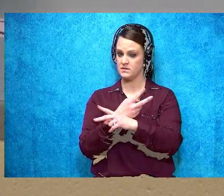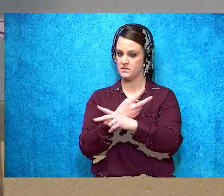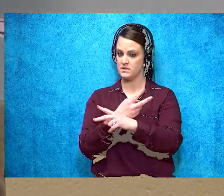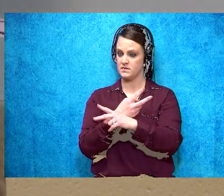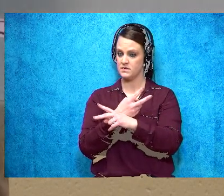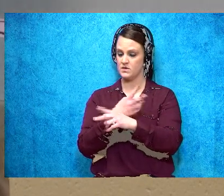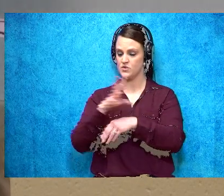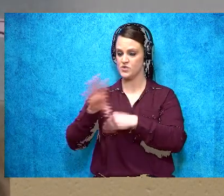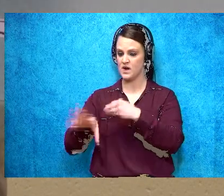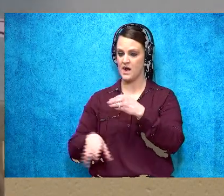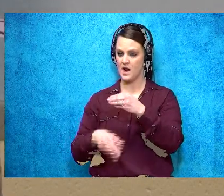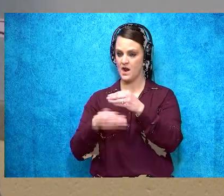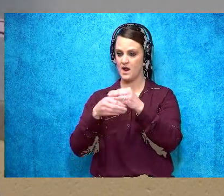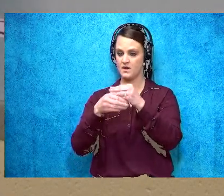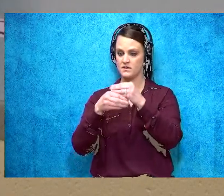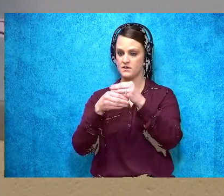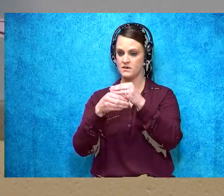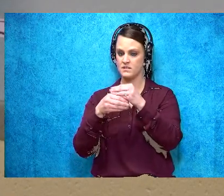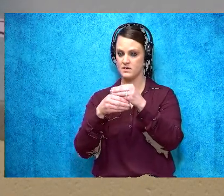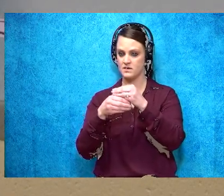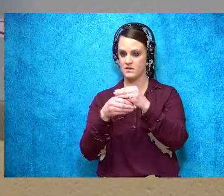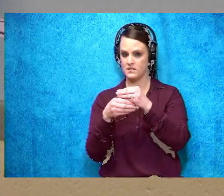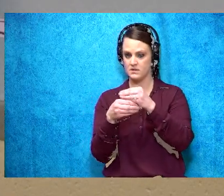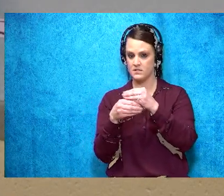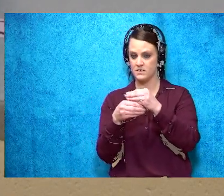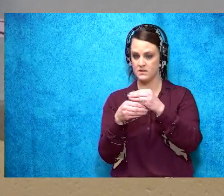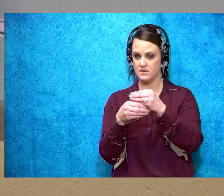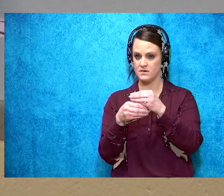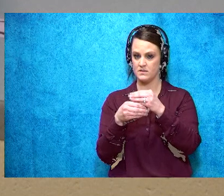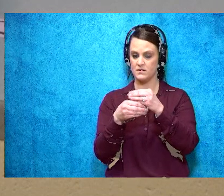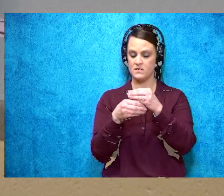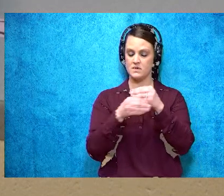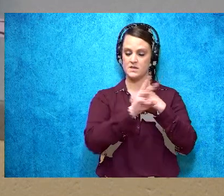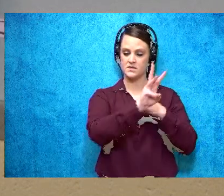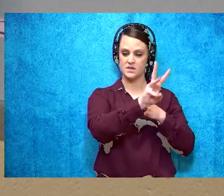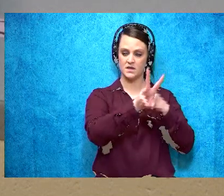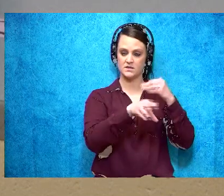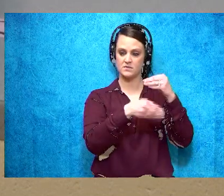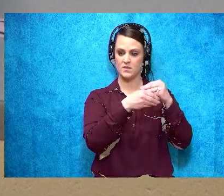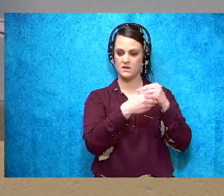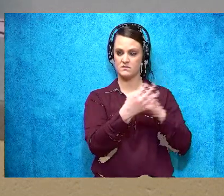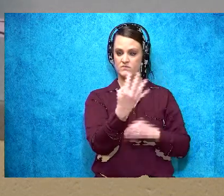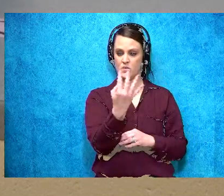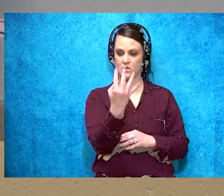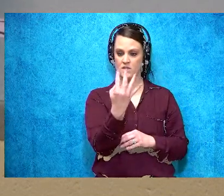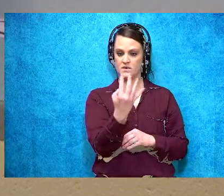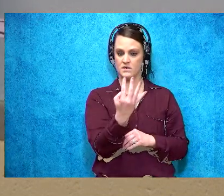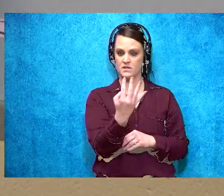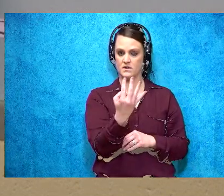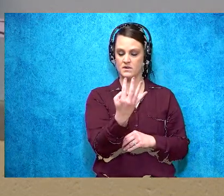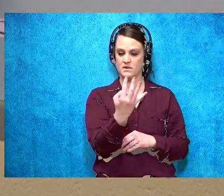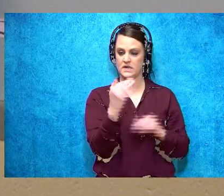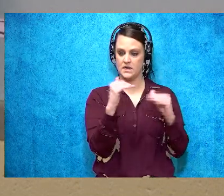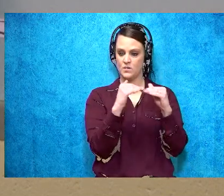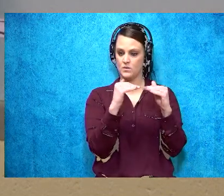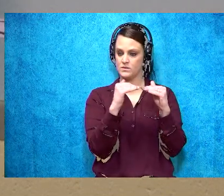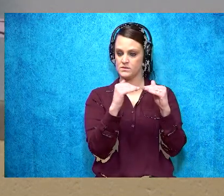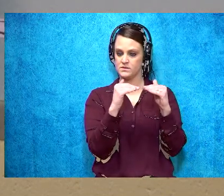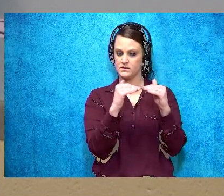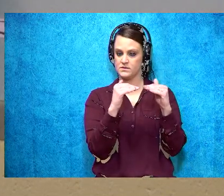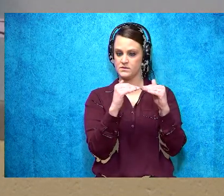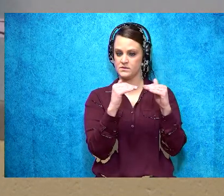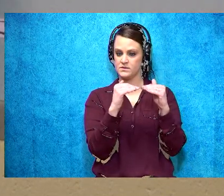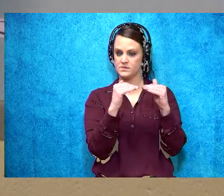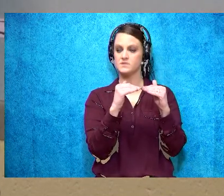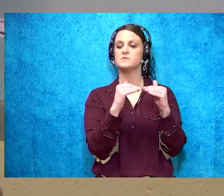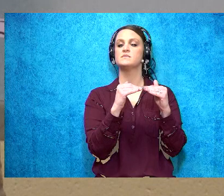or should I add 6 plus 4? What would that equal? That